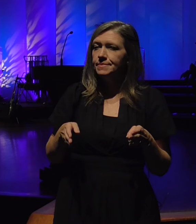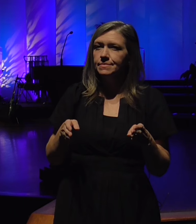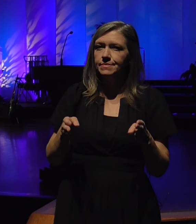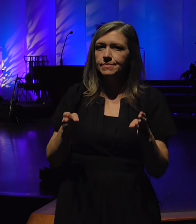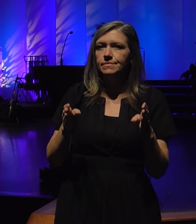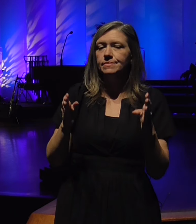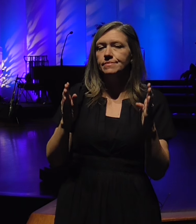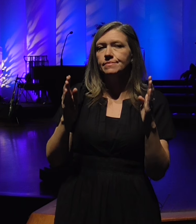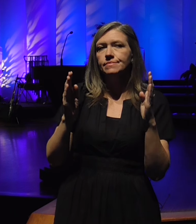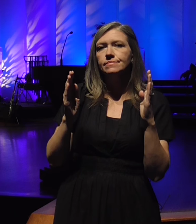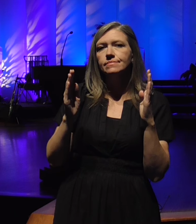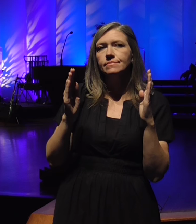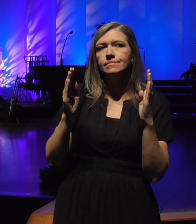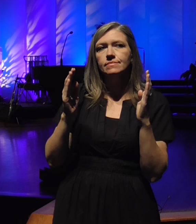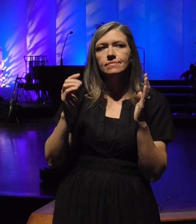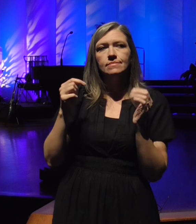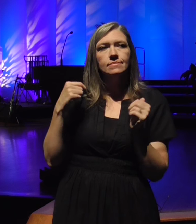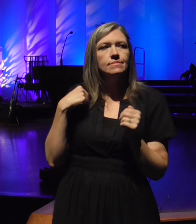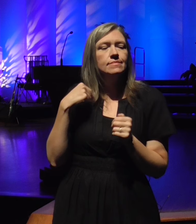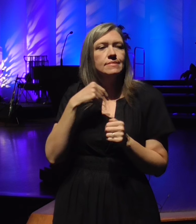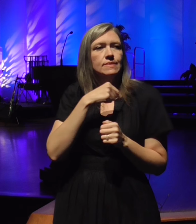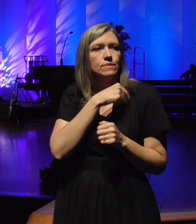us. We